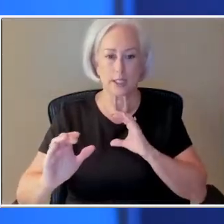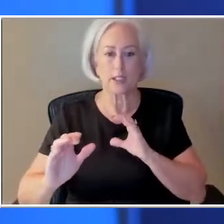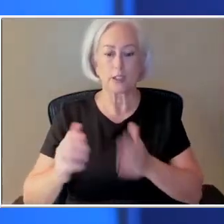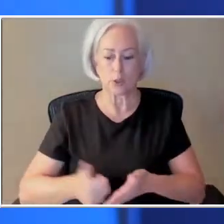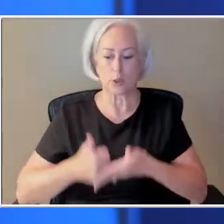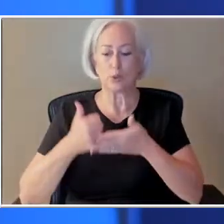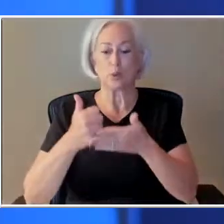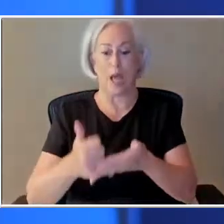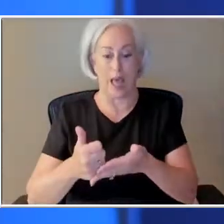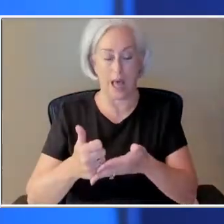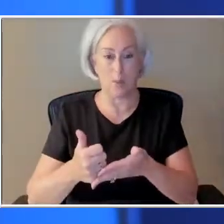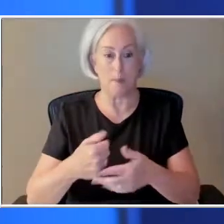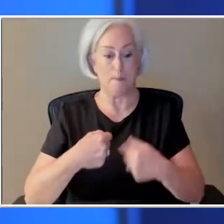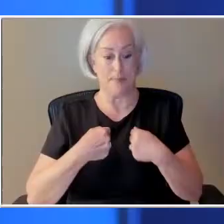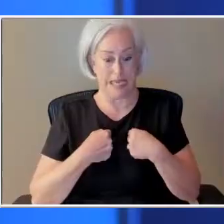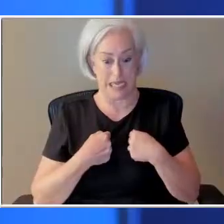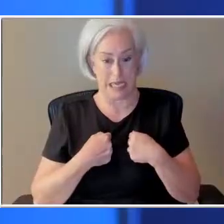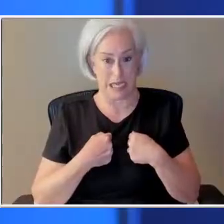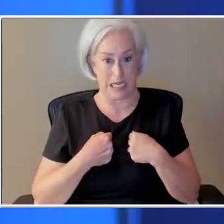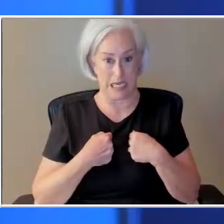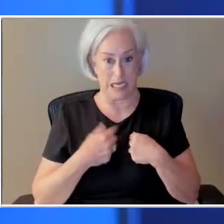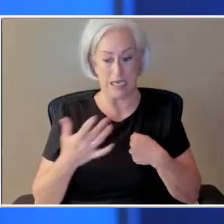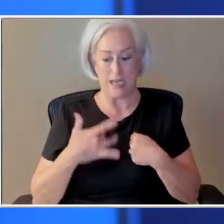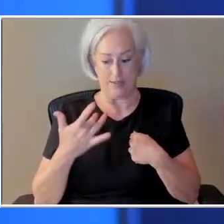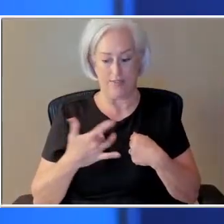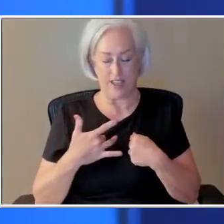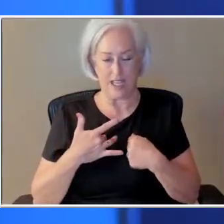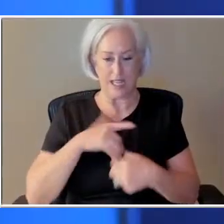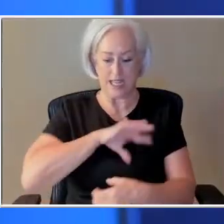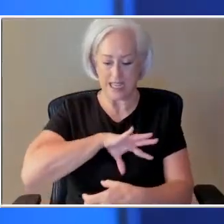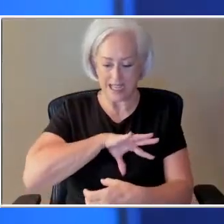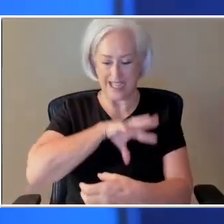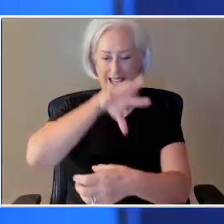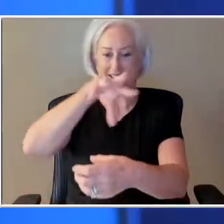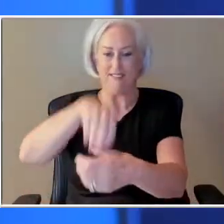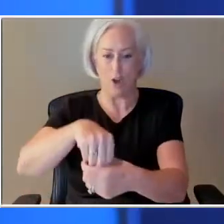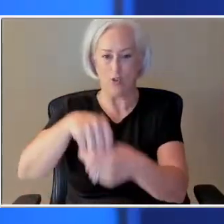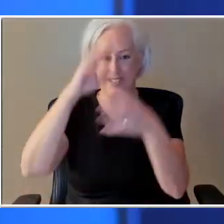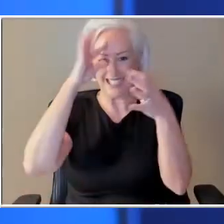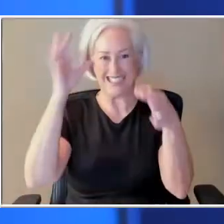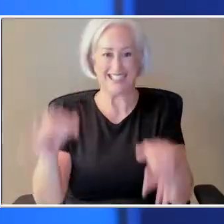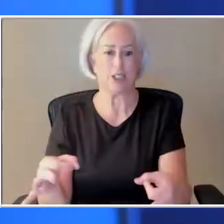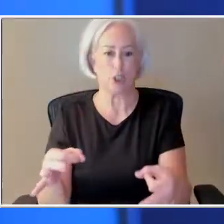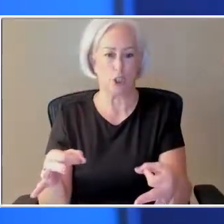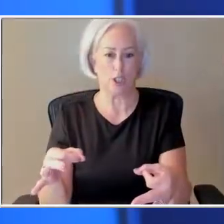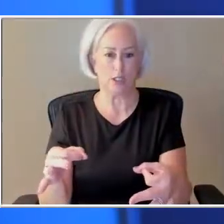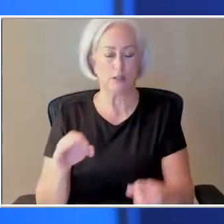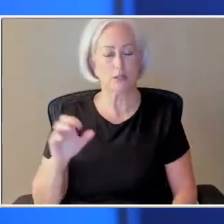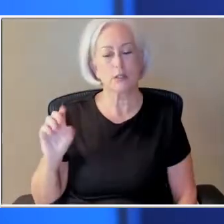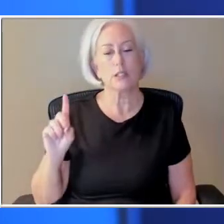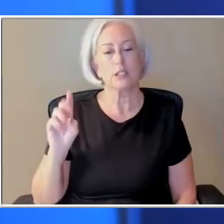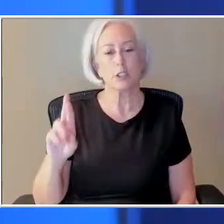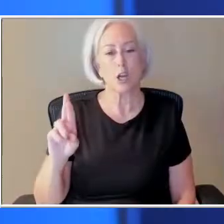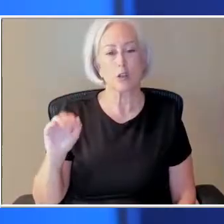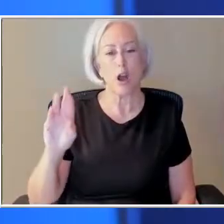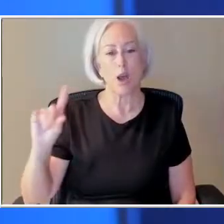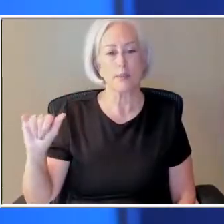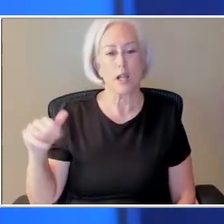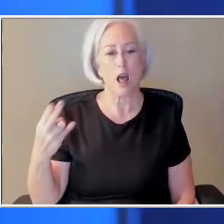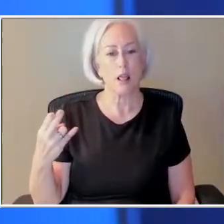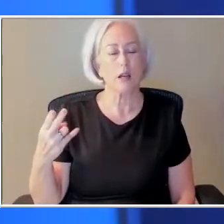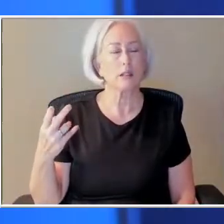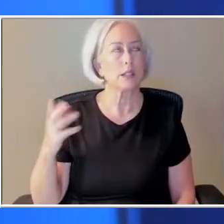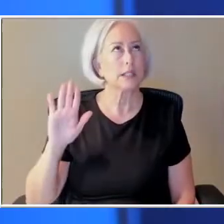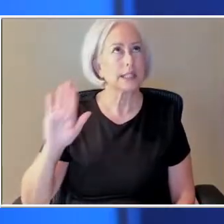think, helps me feel a part of, you know, the decision making. And Dr. Abdallah and his team, they are so good